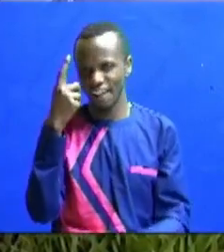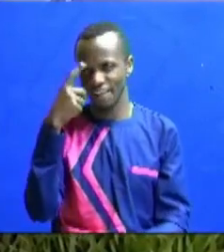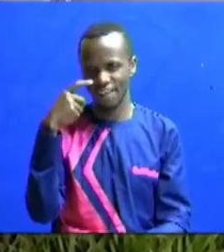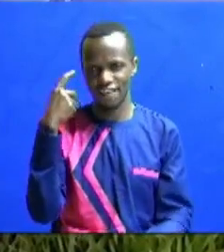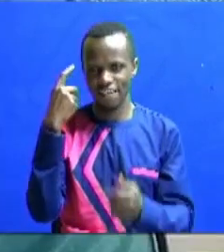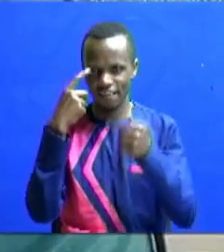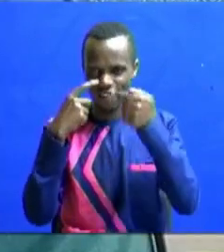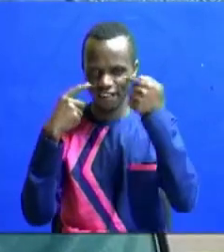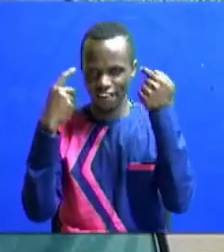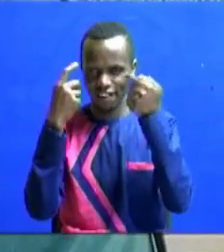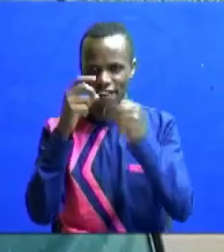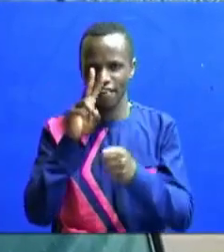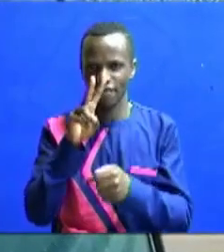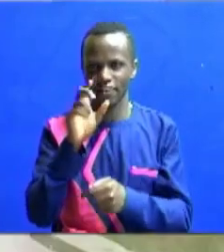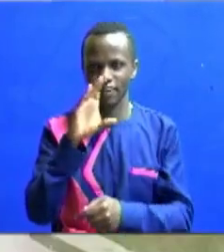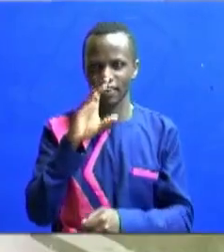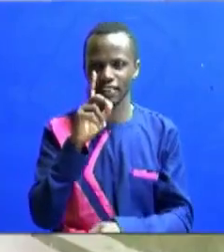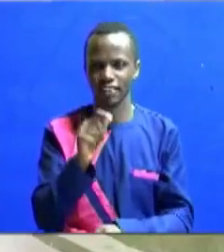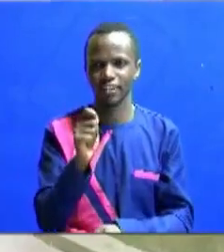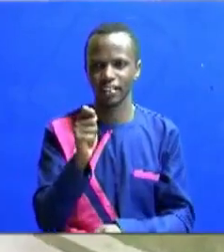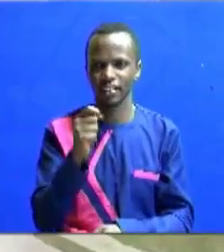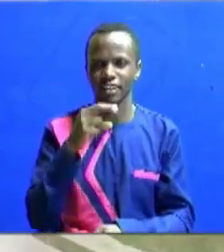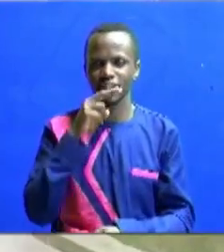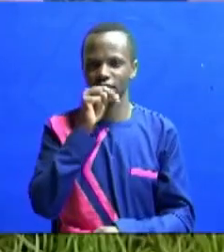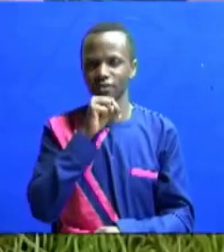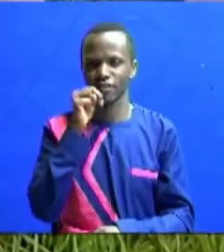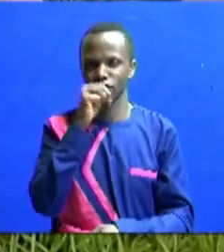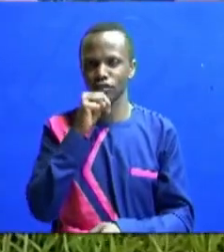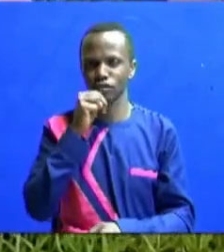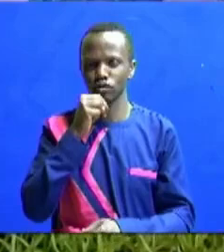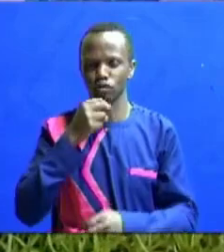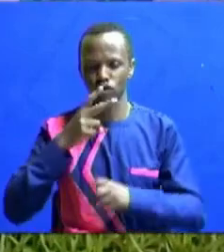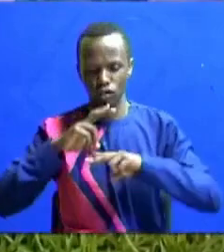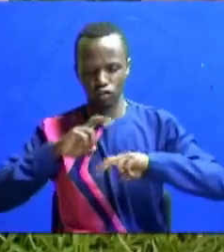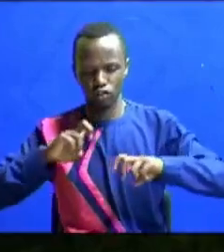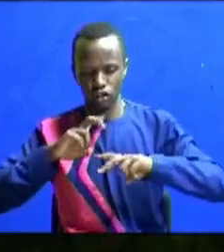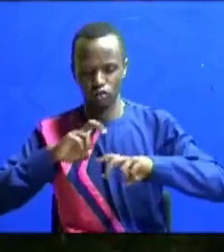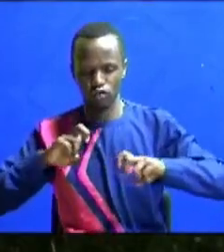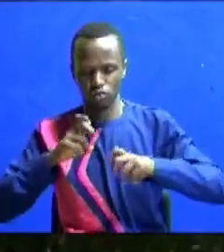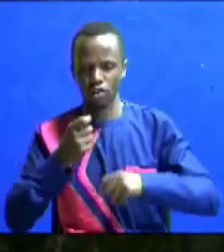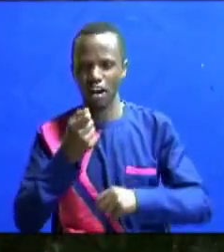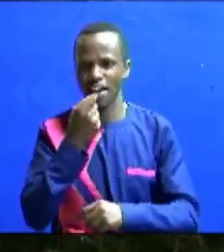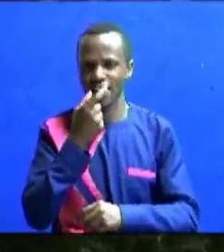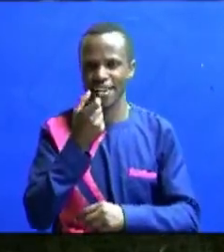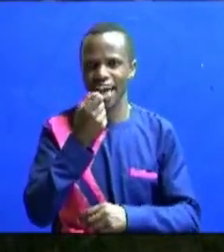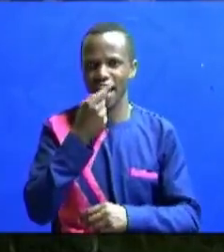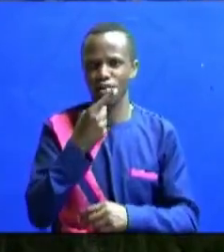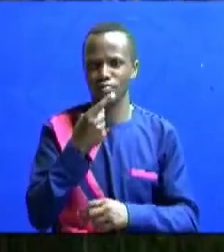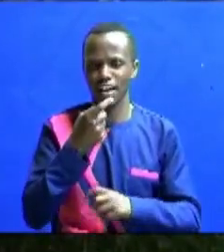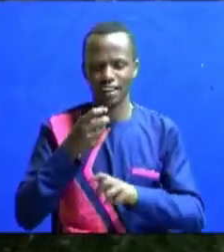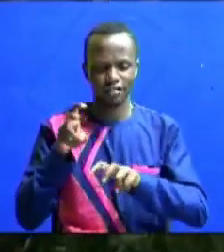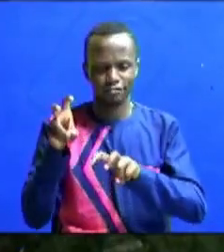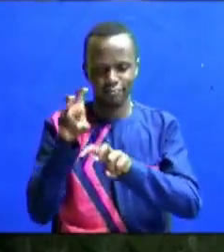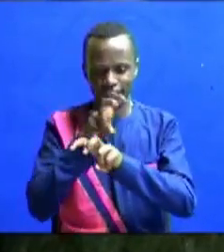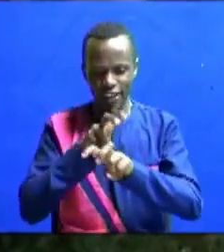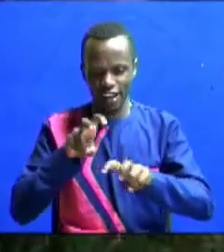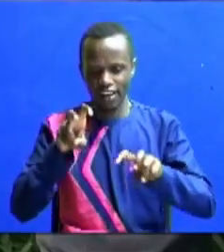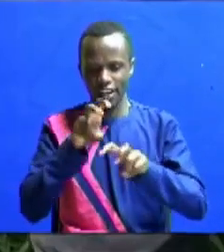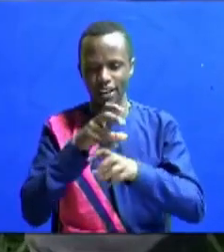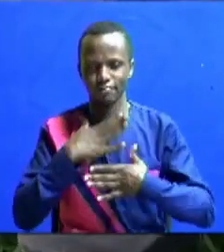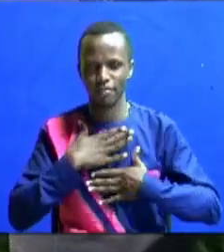VCT, nutrition, physiotherapy, pharmaceuticals, cancer screening, to family